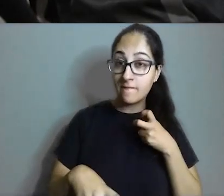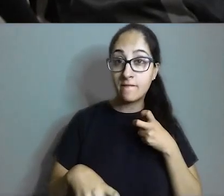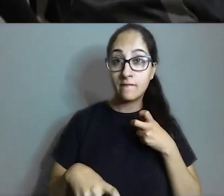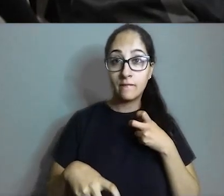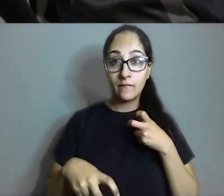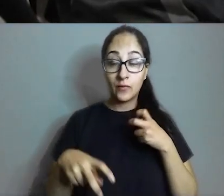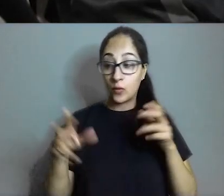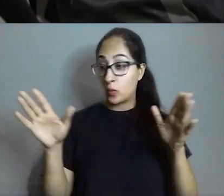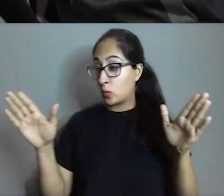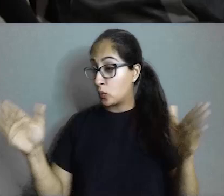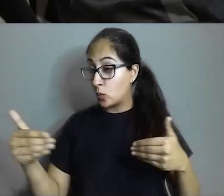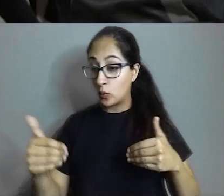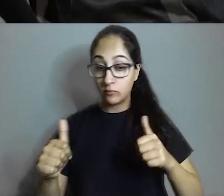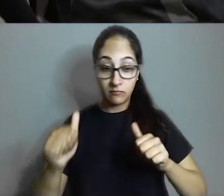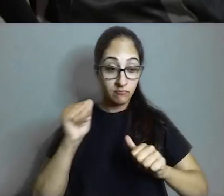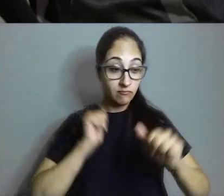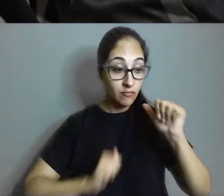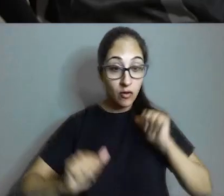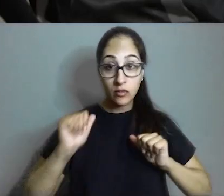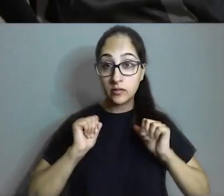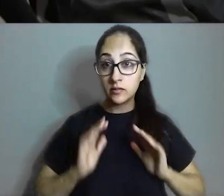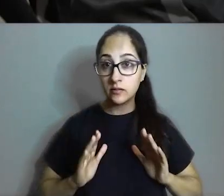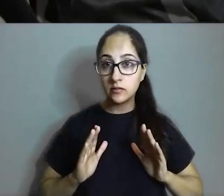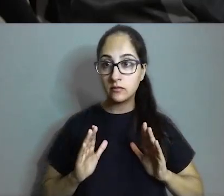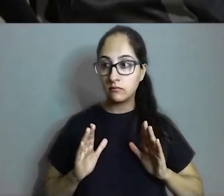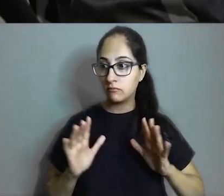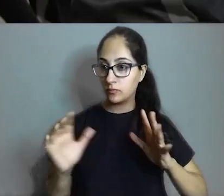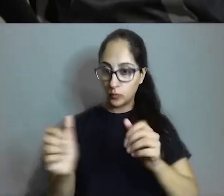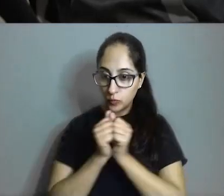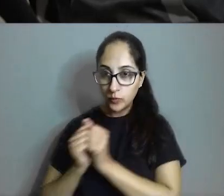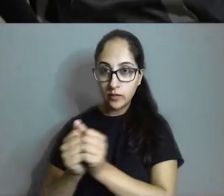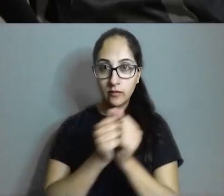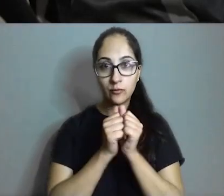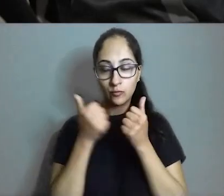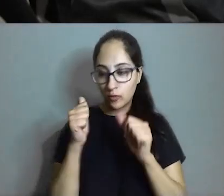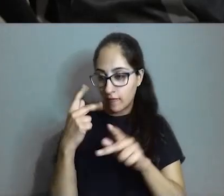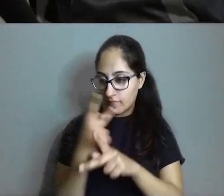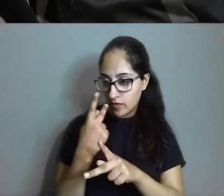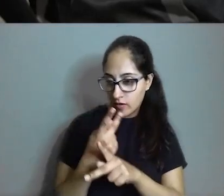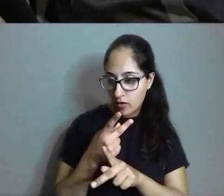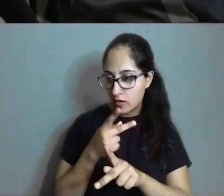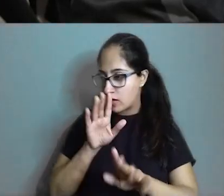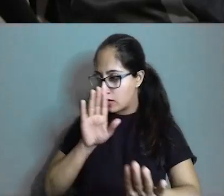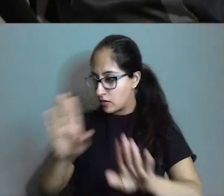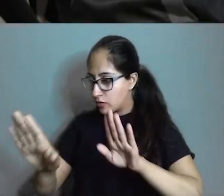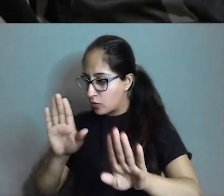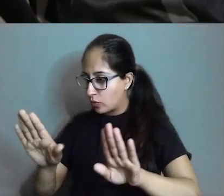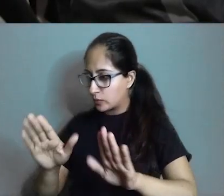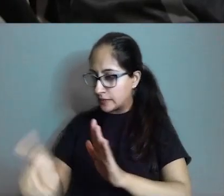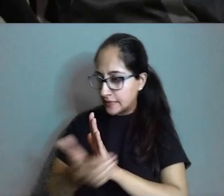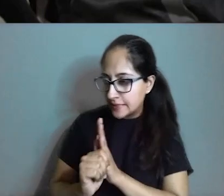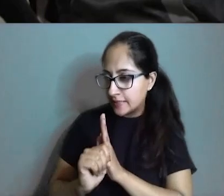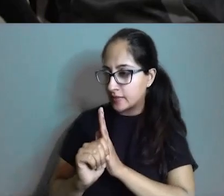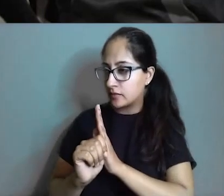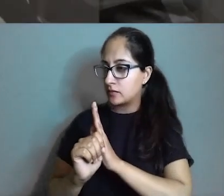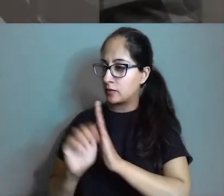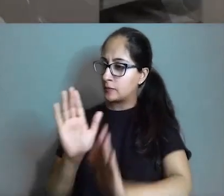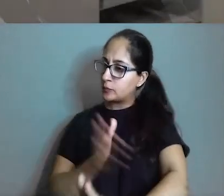some days it was really hard, and we were in a room with a bunch of artists and trying